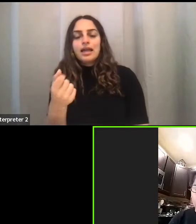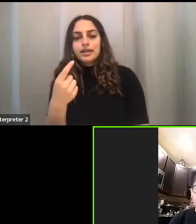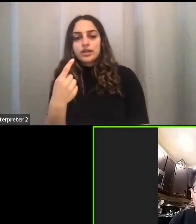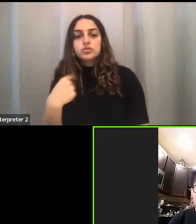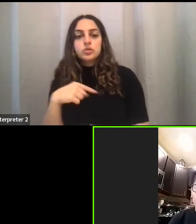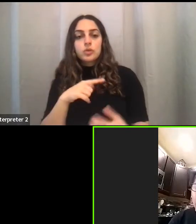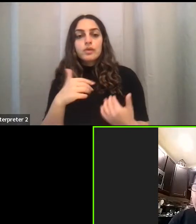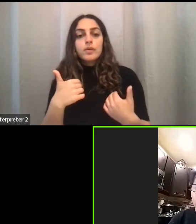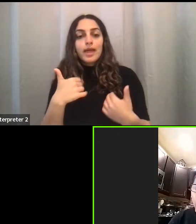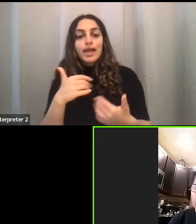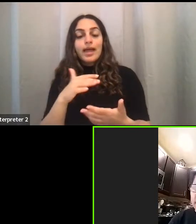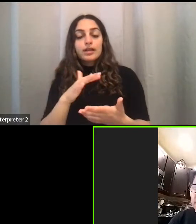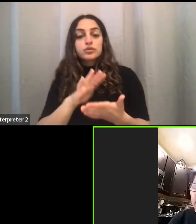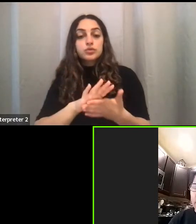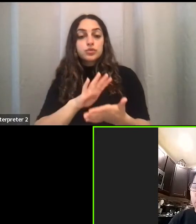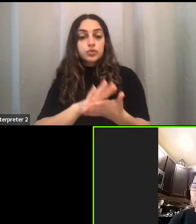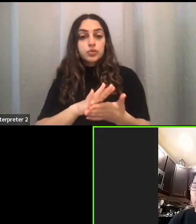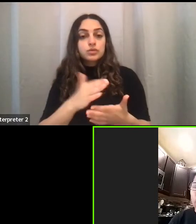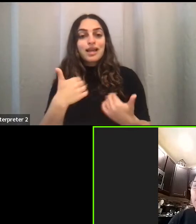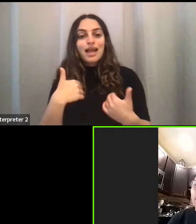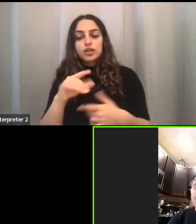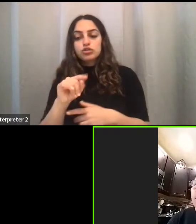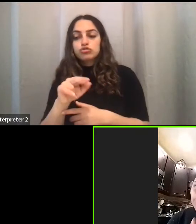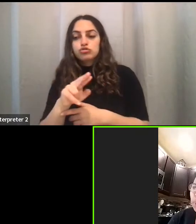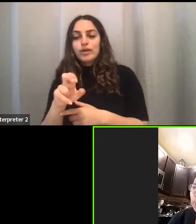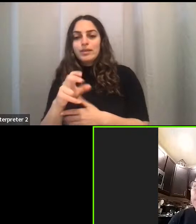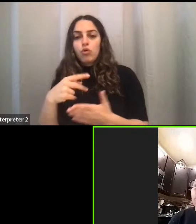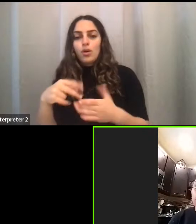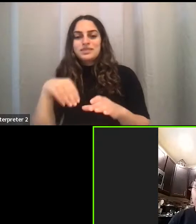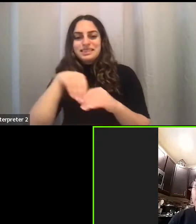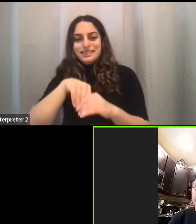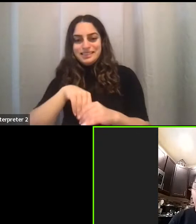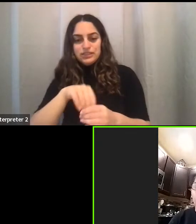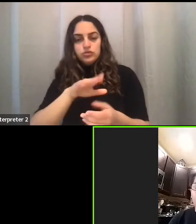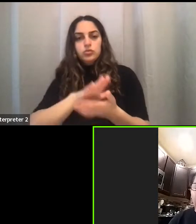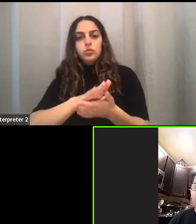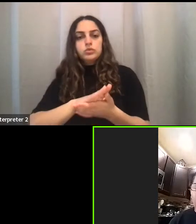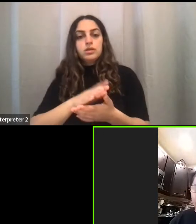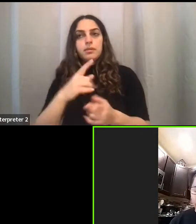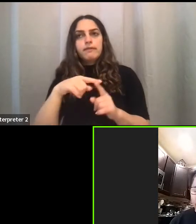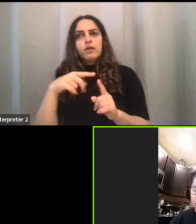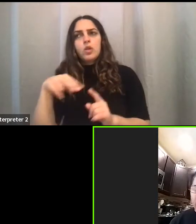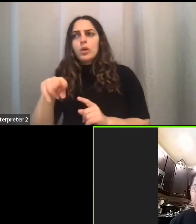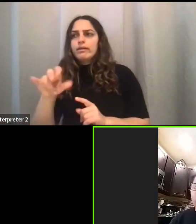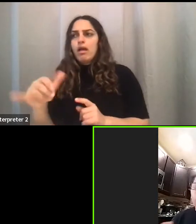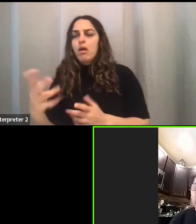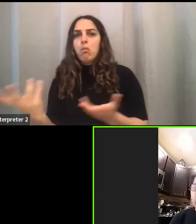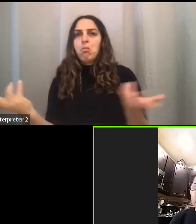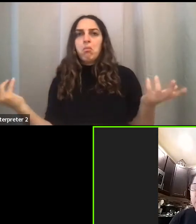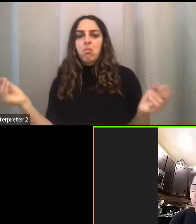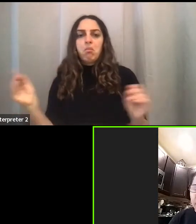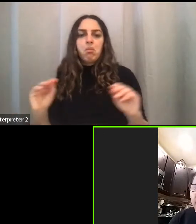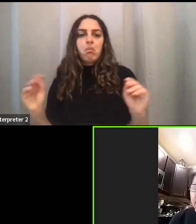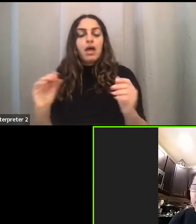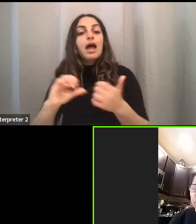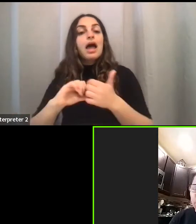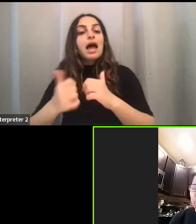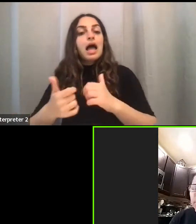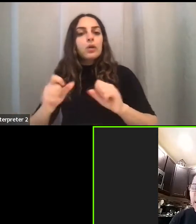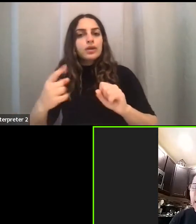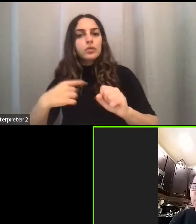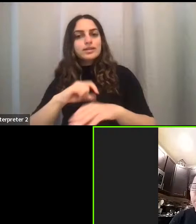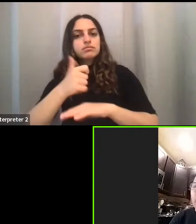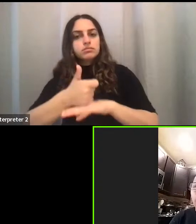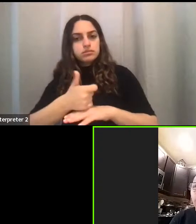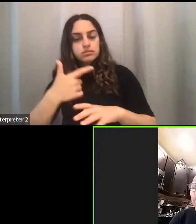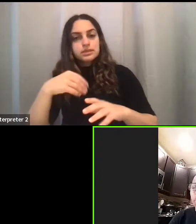schools where we had trades inside of school if you look at the schools now they're all out how can we implement that back in